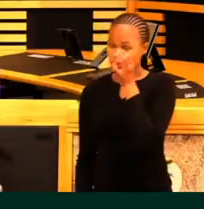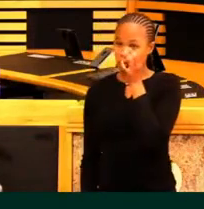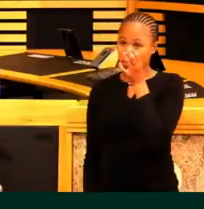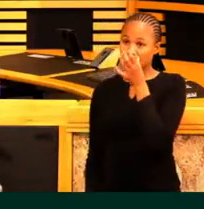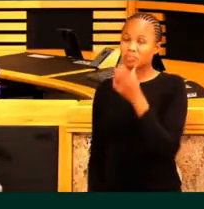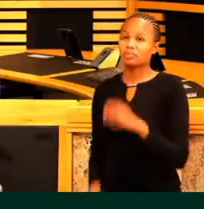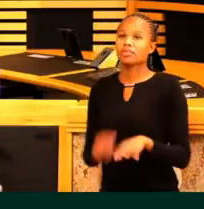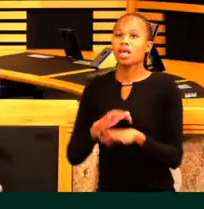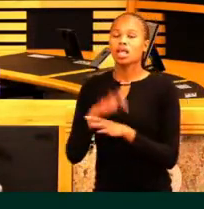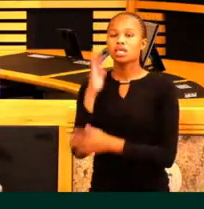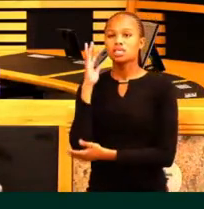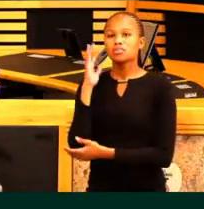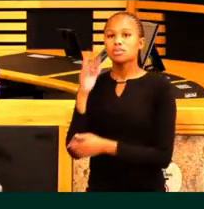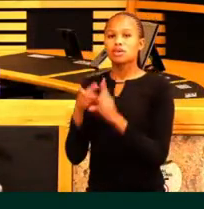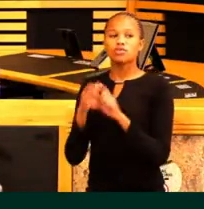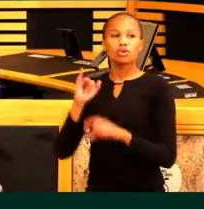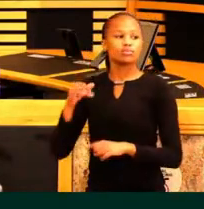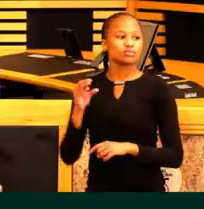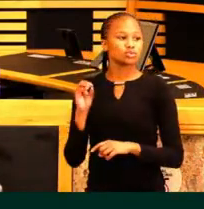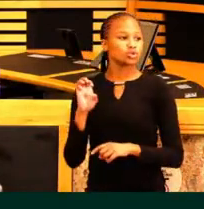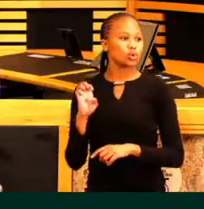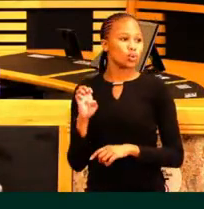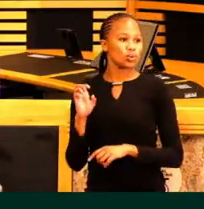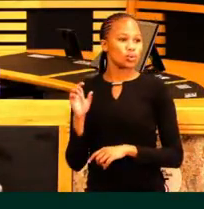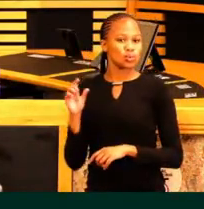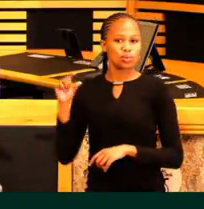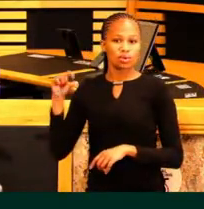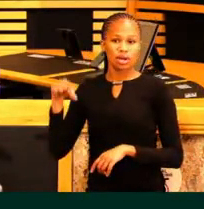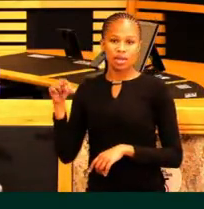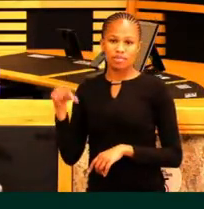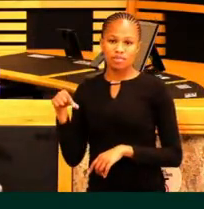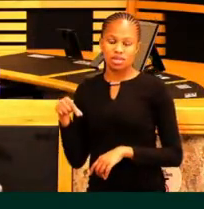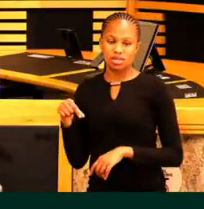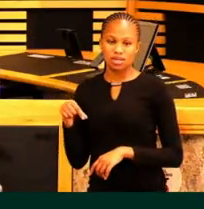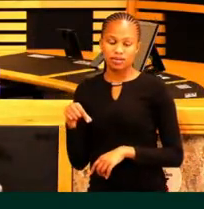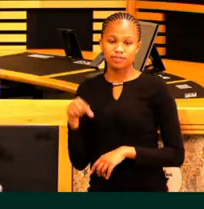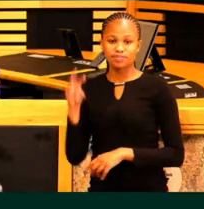the next speaker from Joker Beam tandas on Jenga